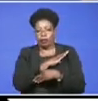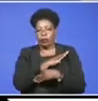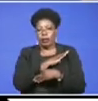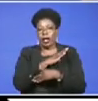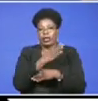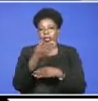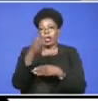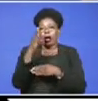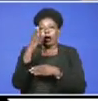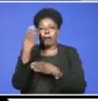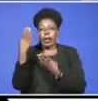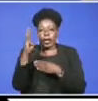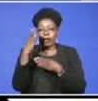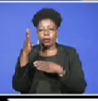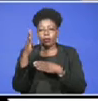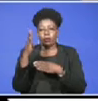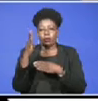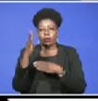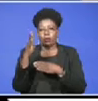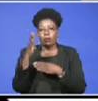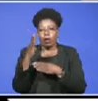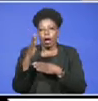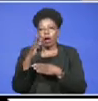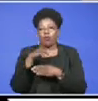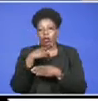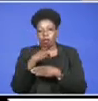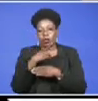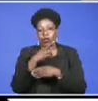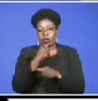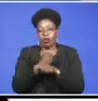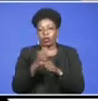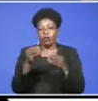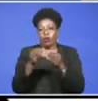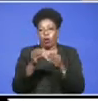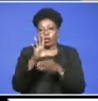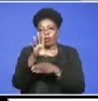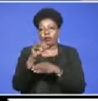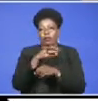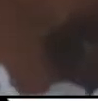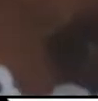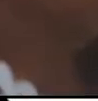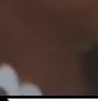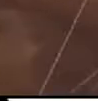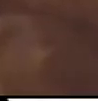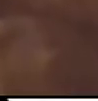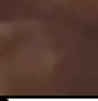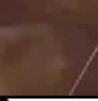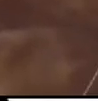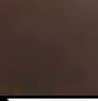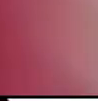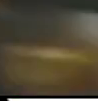eatery which has managed to stay operational for more than 50 years.